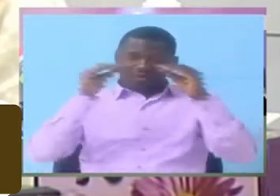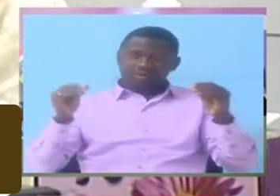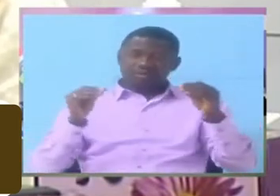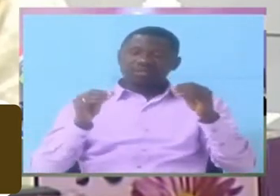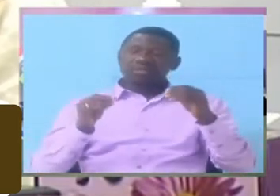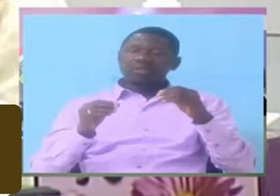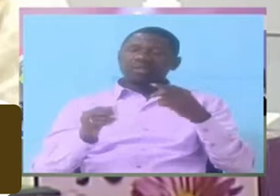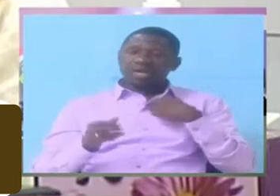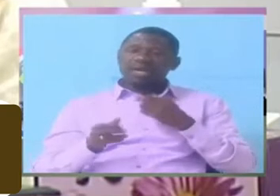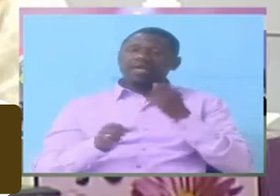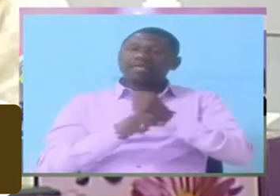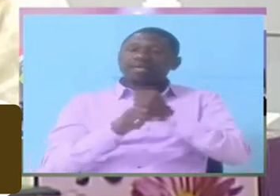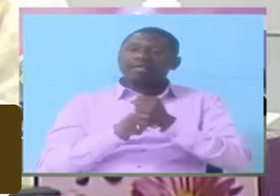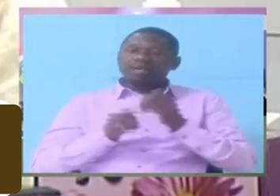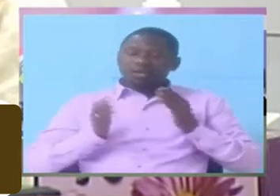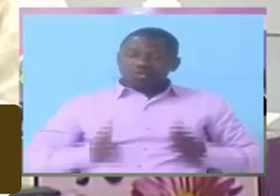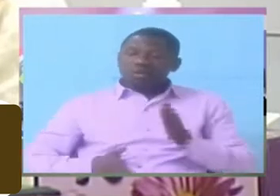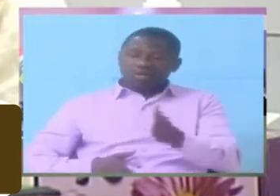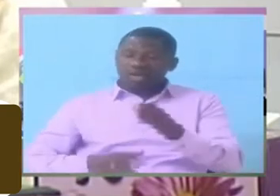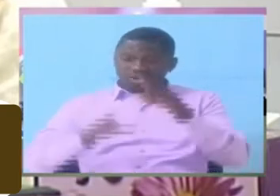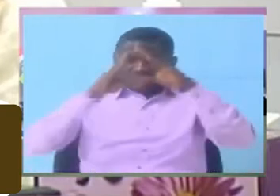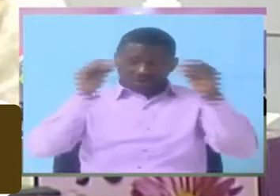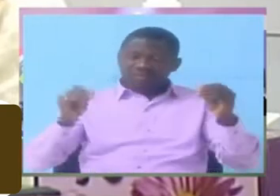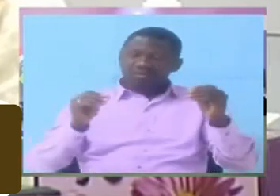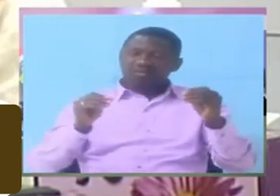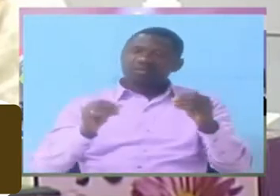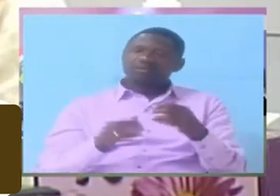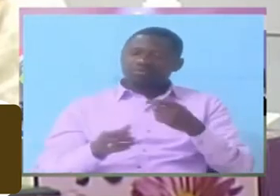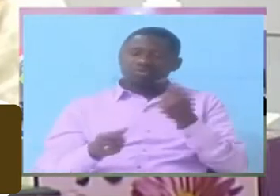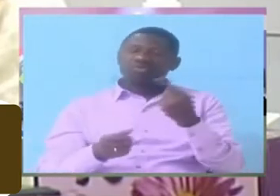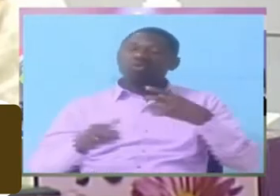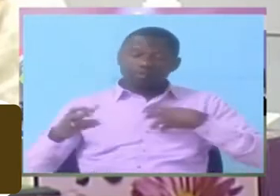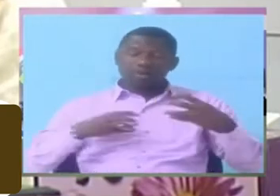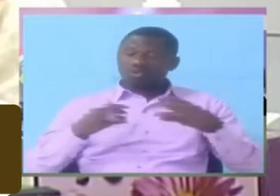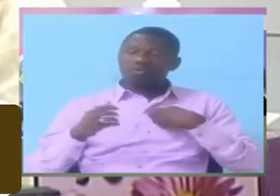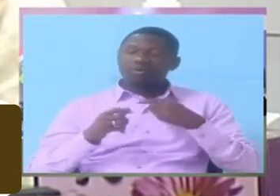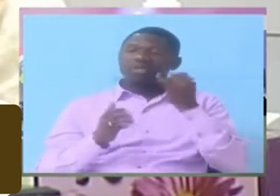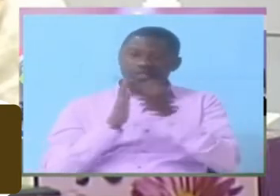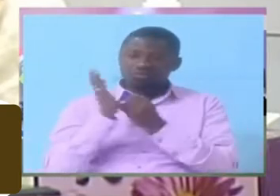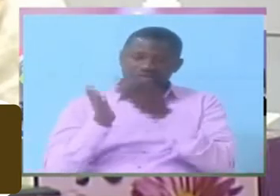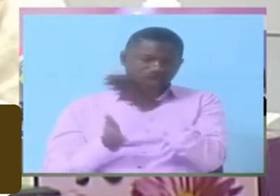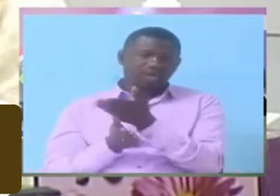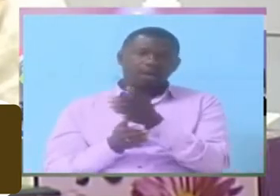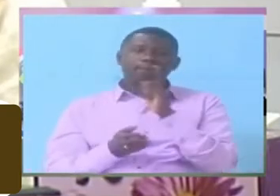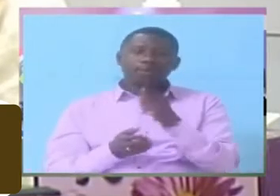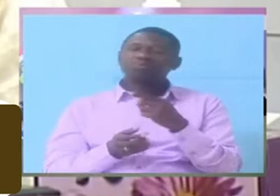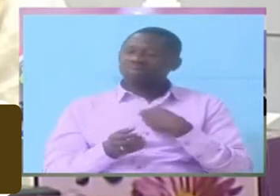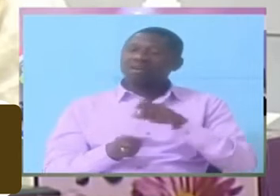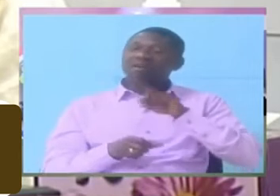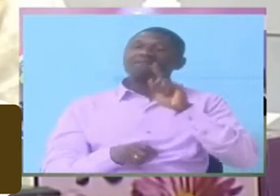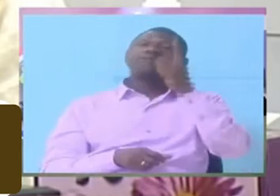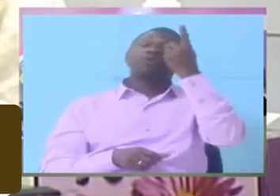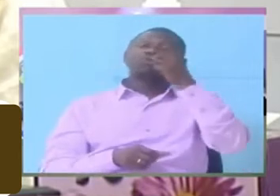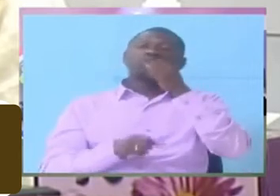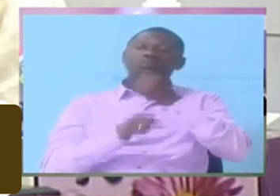I created human rights office. Ha wo muto nyalti birinte muruta nan mol kata wasi bundal men na police la kalola u bijele barinte le